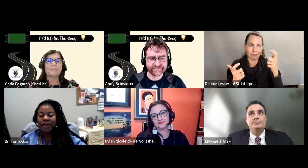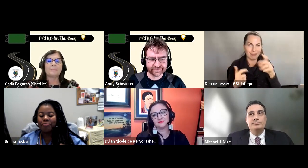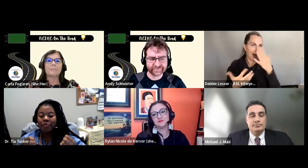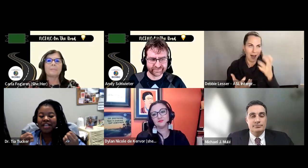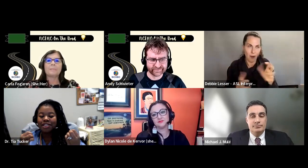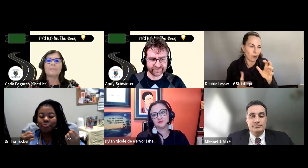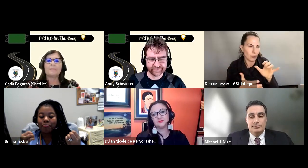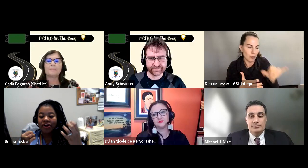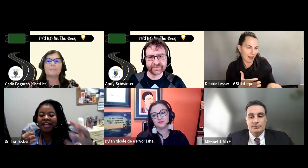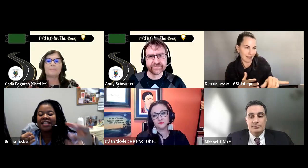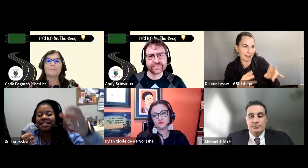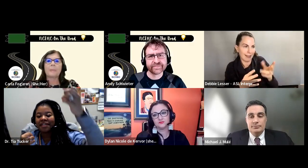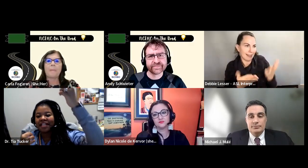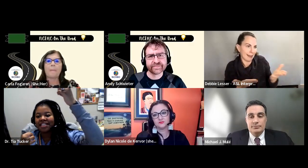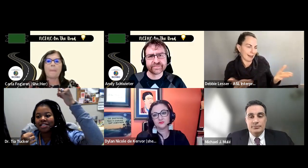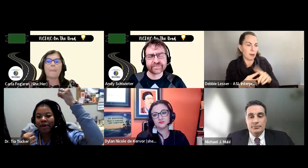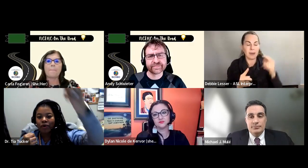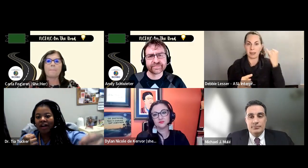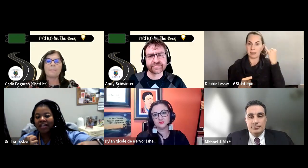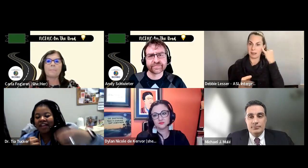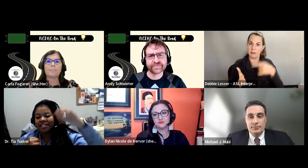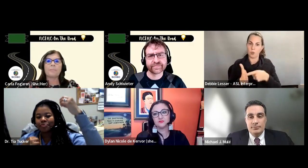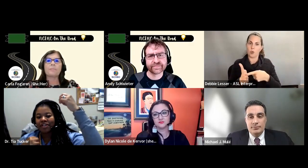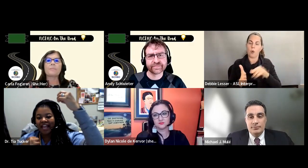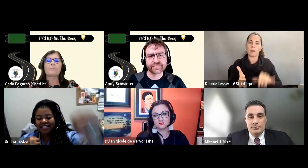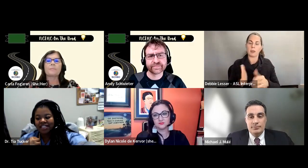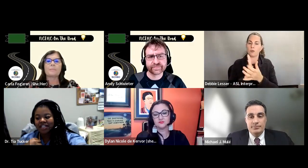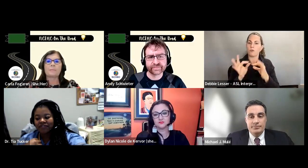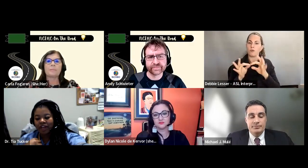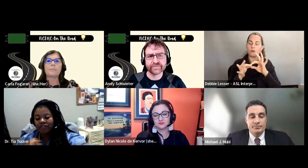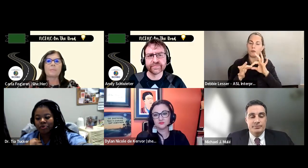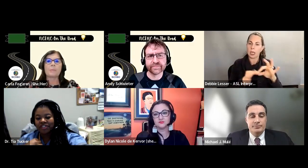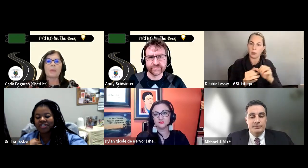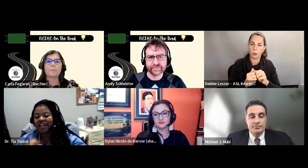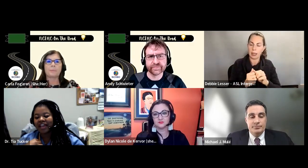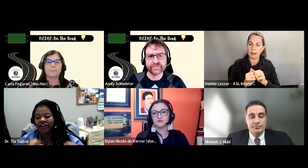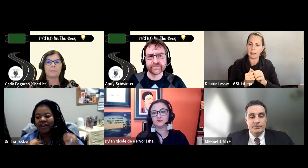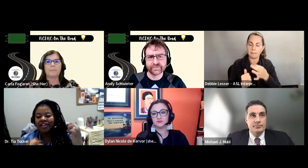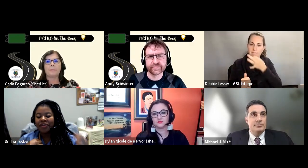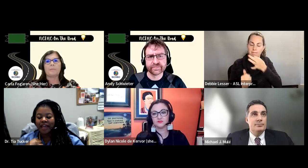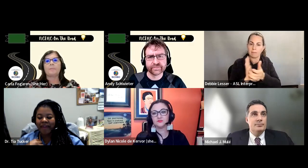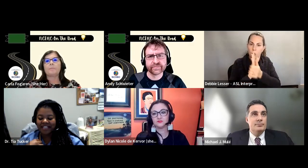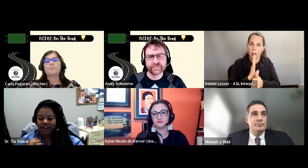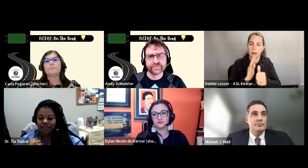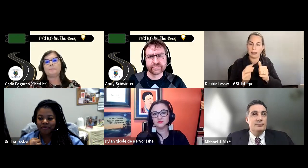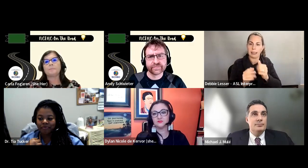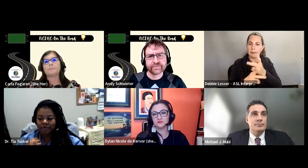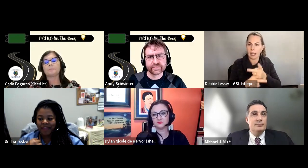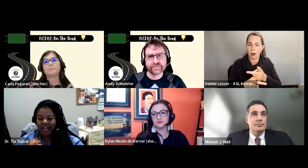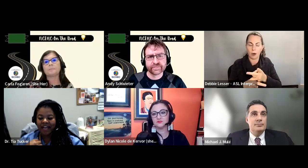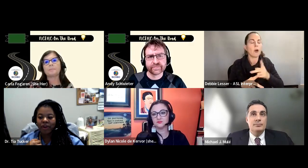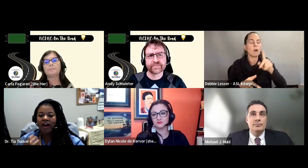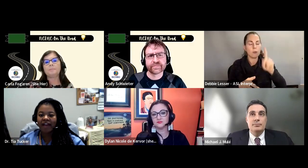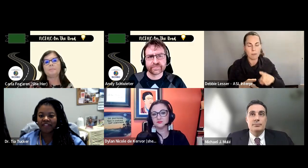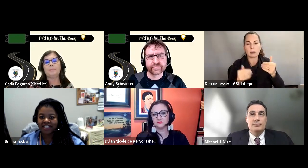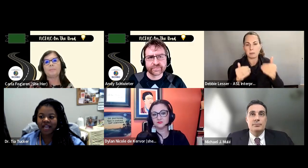thing, but when it's marketed as something like this is about quality of care, this is about excellence of provision of care, you can't back down from